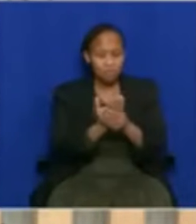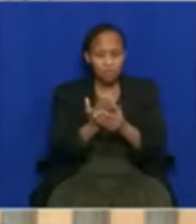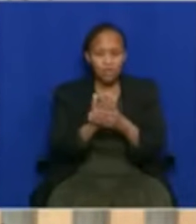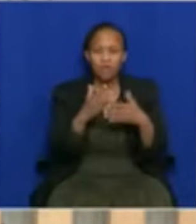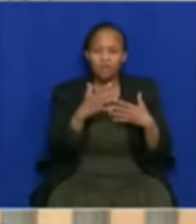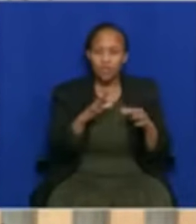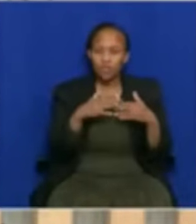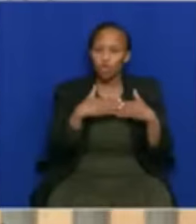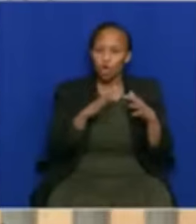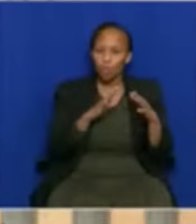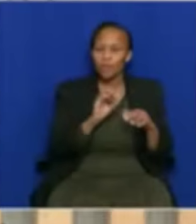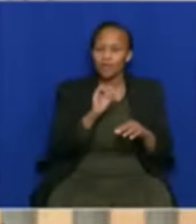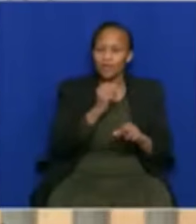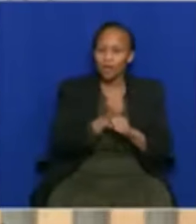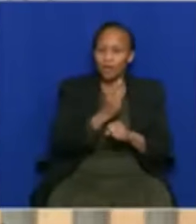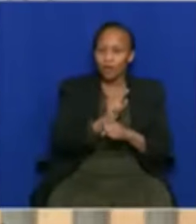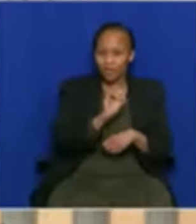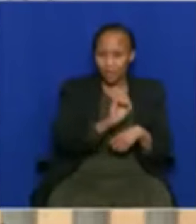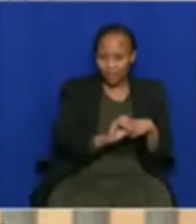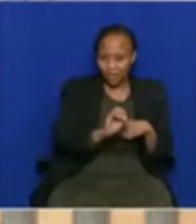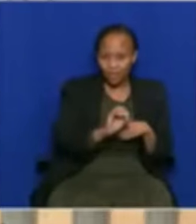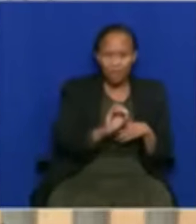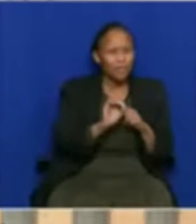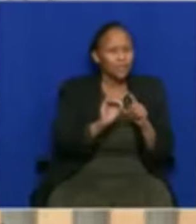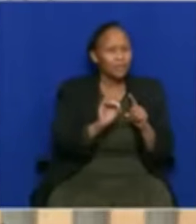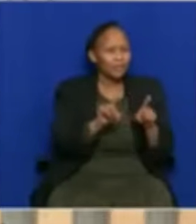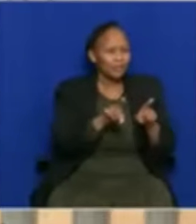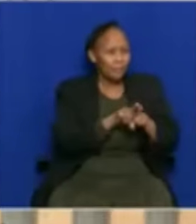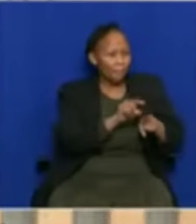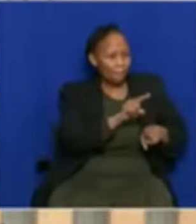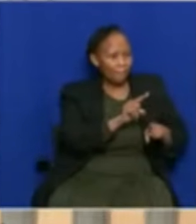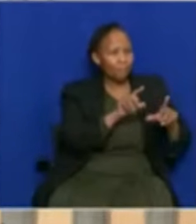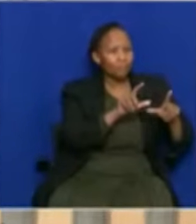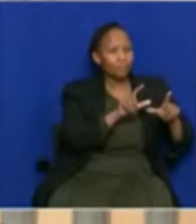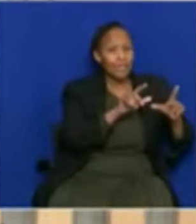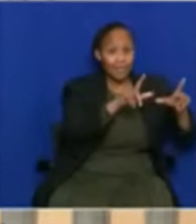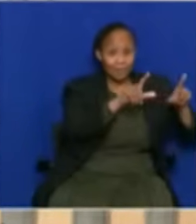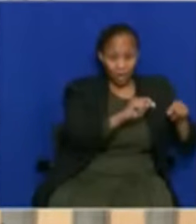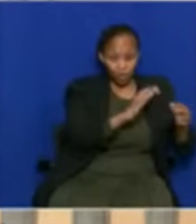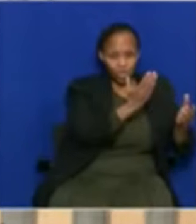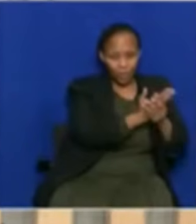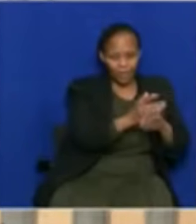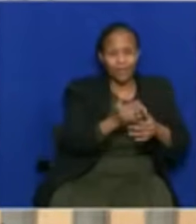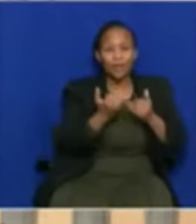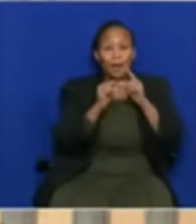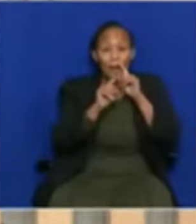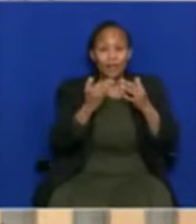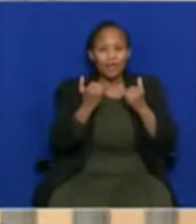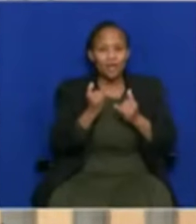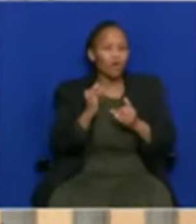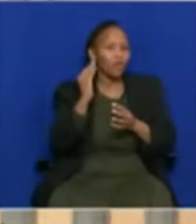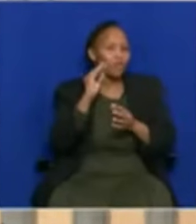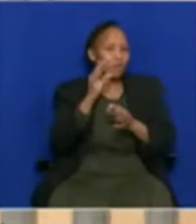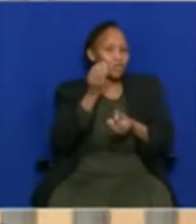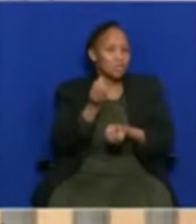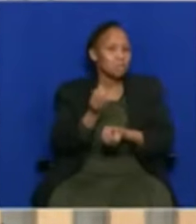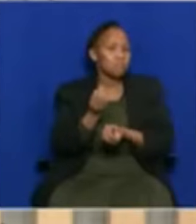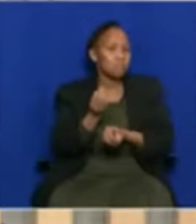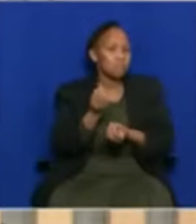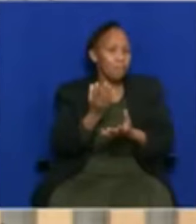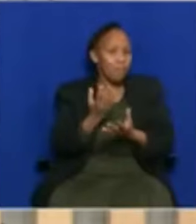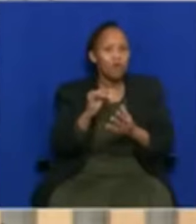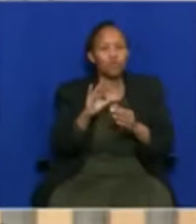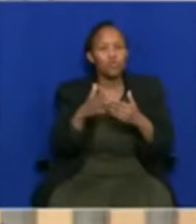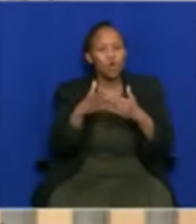of the 3 dockets that were opened in Cape Town. No explanation is provided regarding the opening of the second set of dockets on the same allegations but in